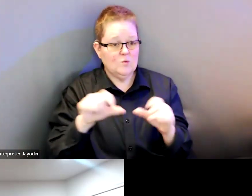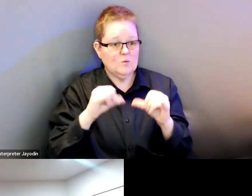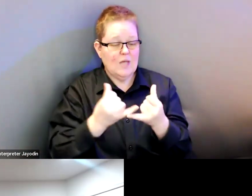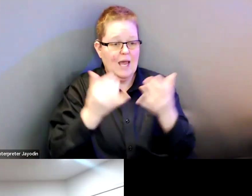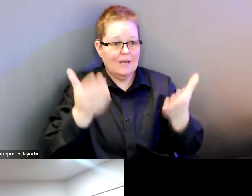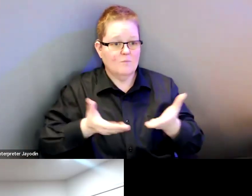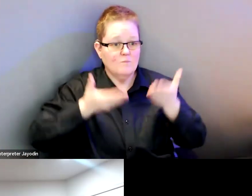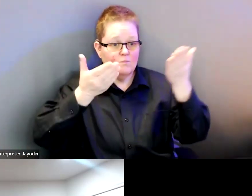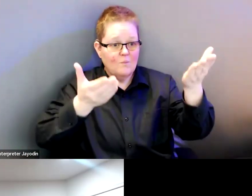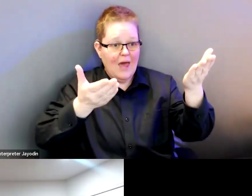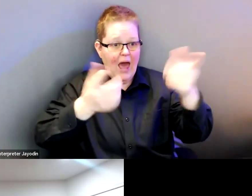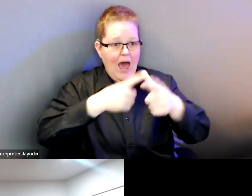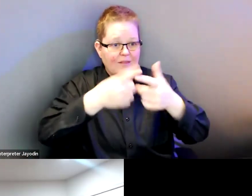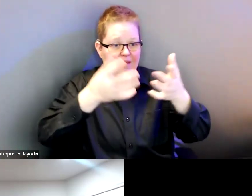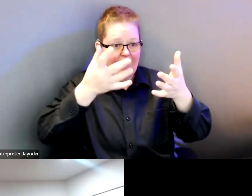they don't go anywhere,